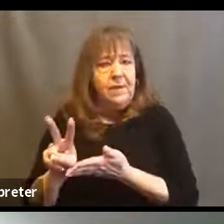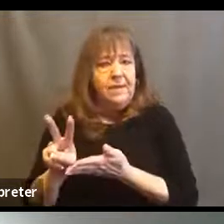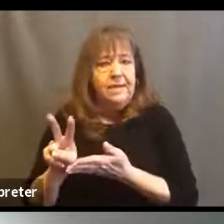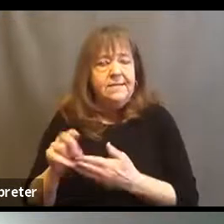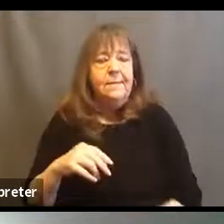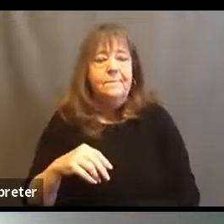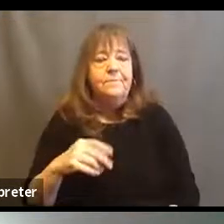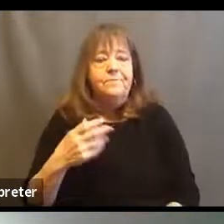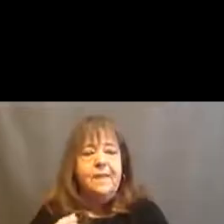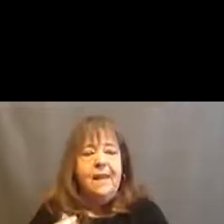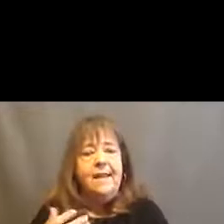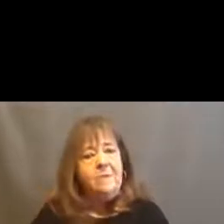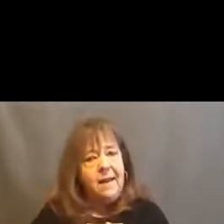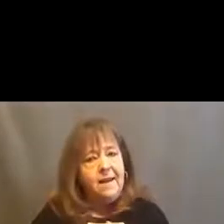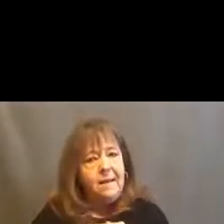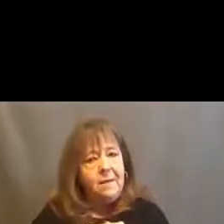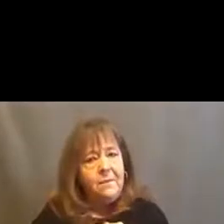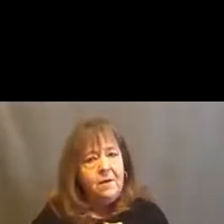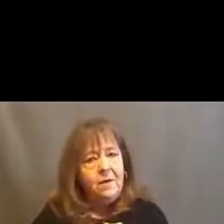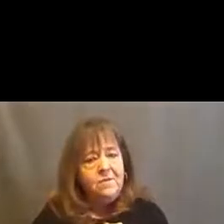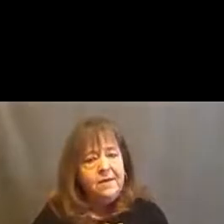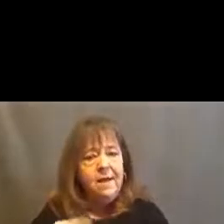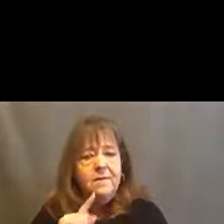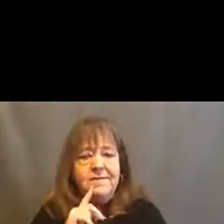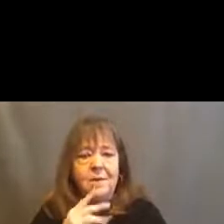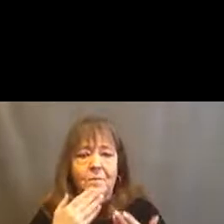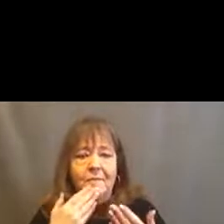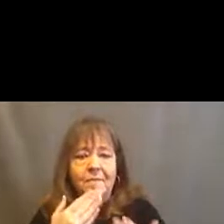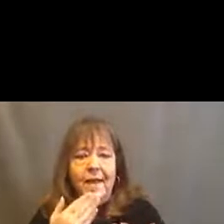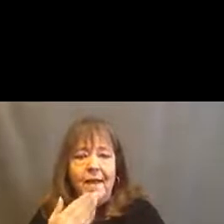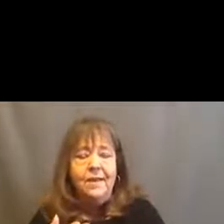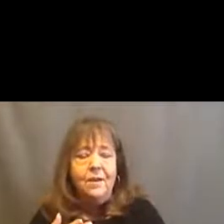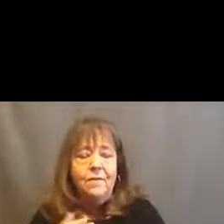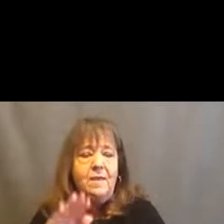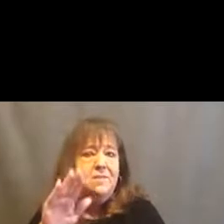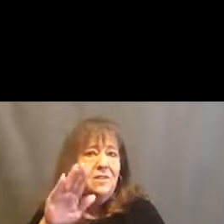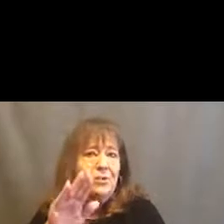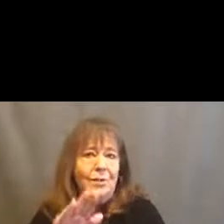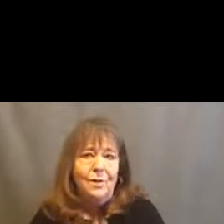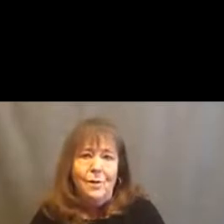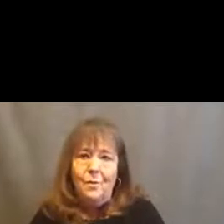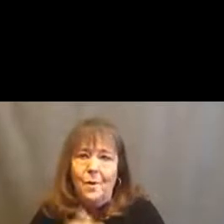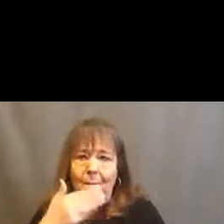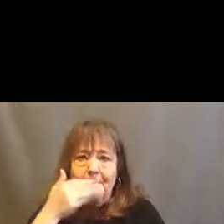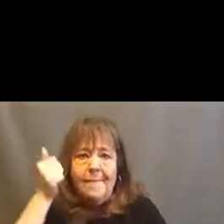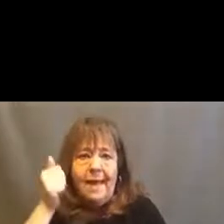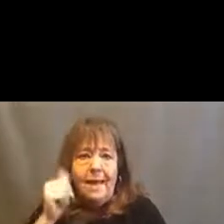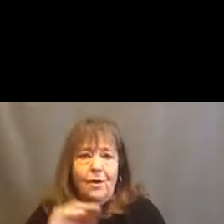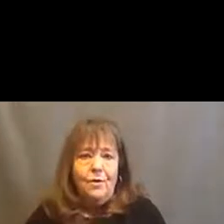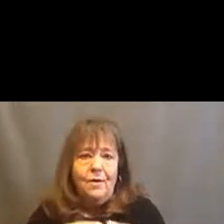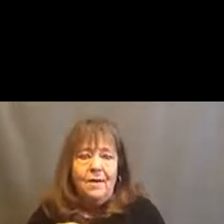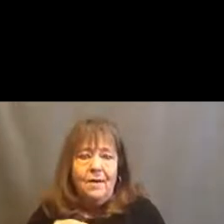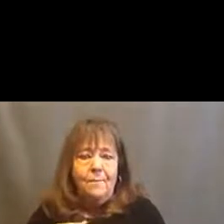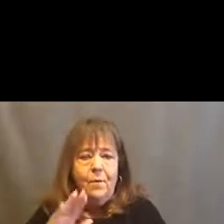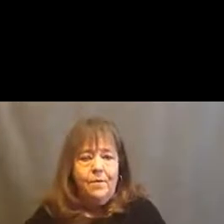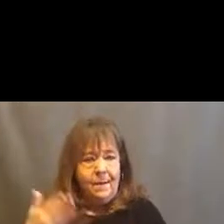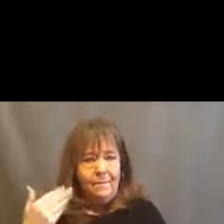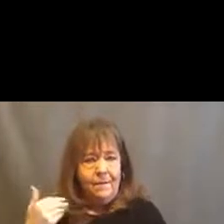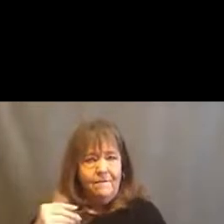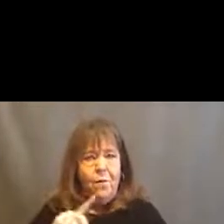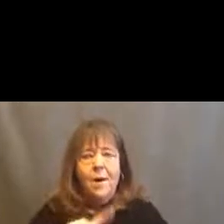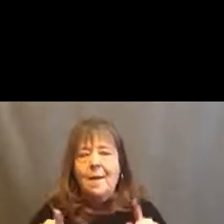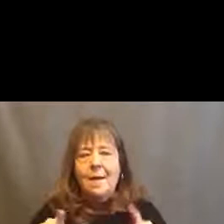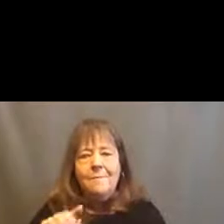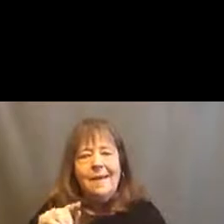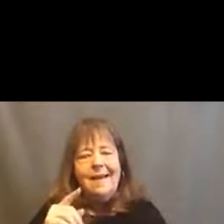kind of hit this little plateau at a thankfully a much reduced number of COVID inpatients, but we've not been able to drop lower